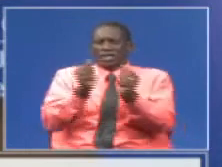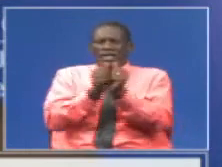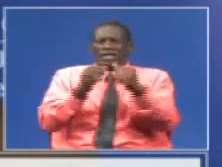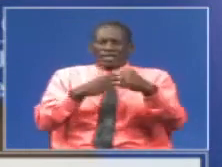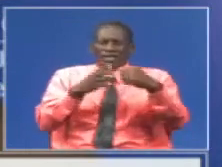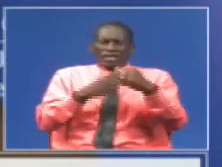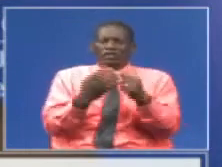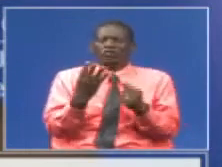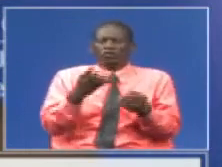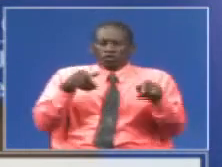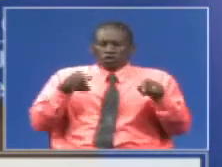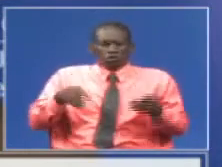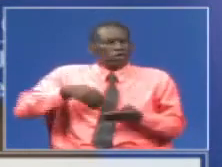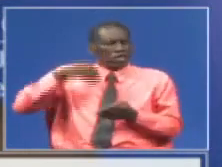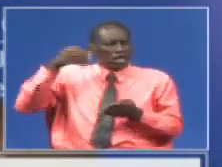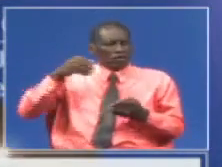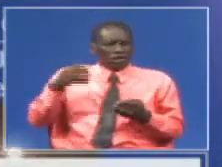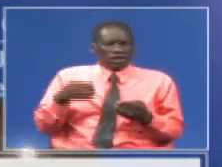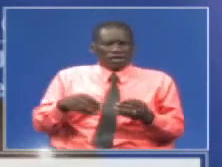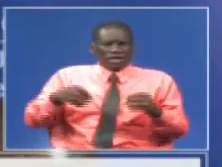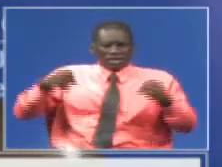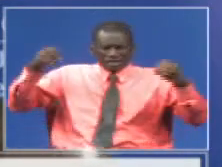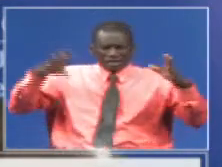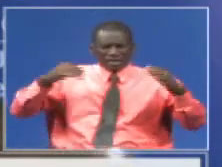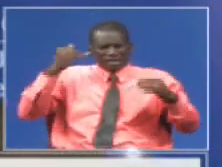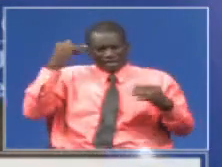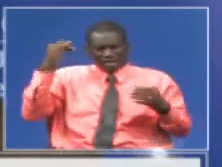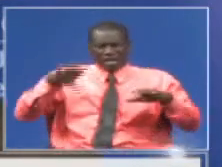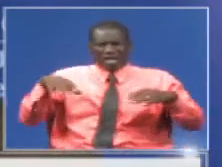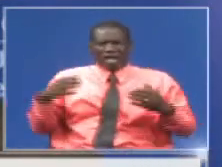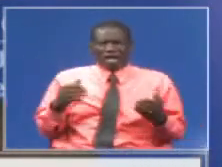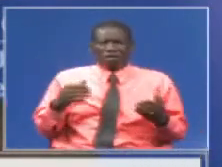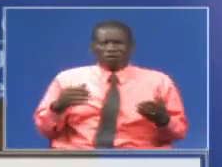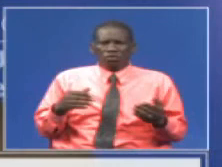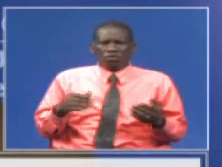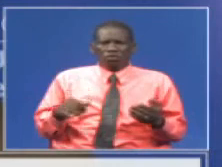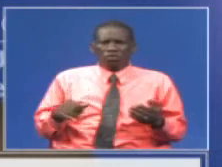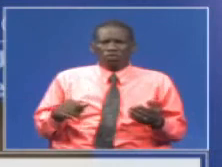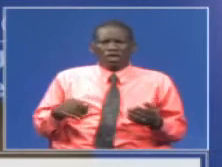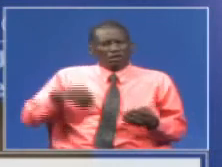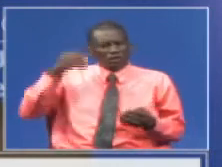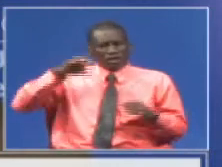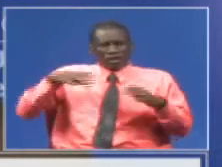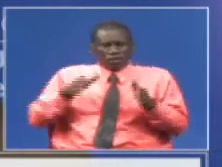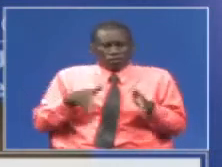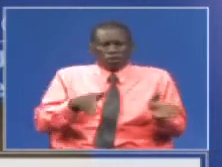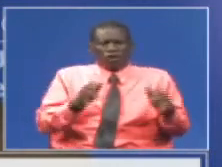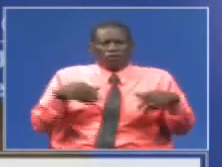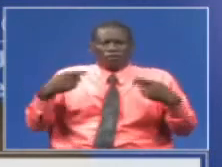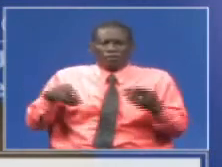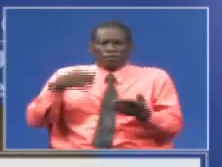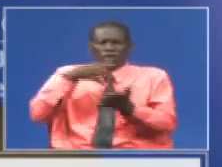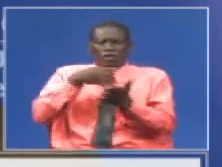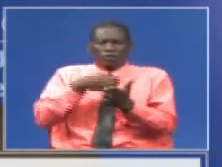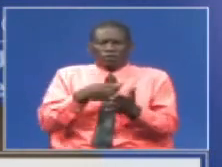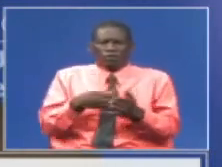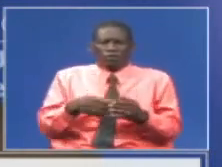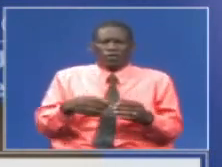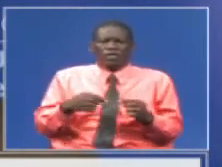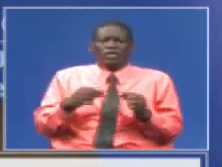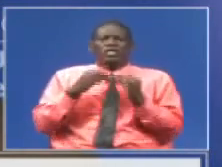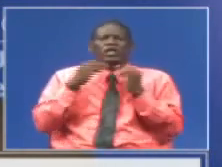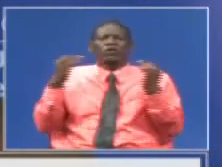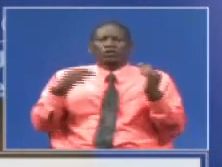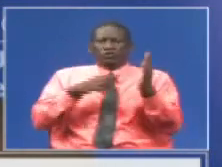learned is I got a clear picture of how the mood was in. I got to learn the names of people who were involved, the hosts, for